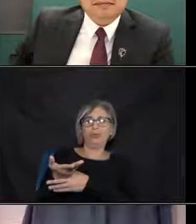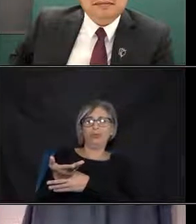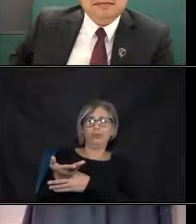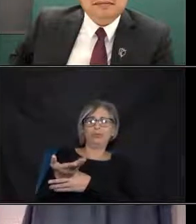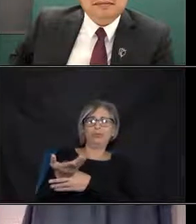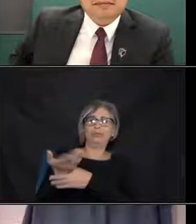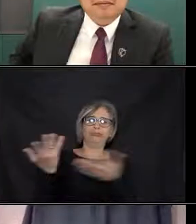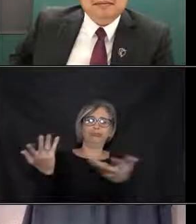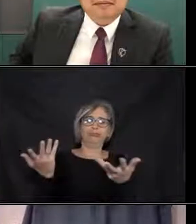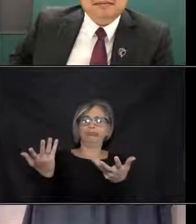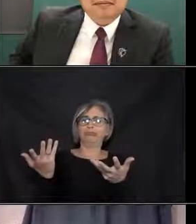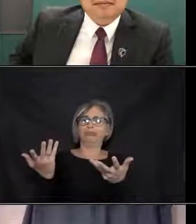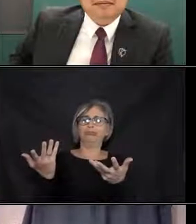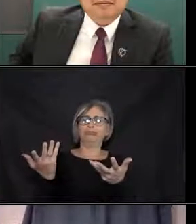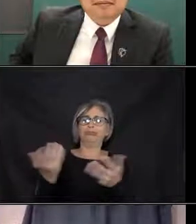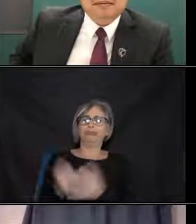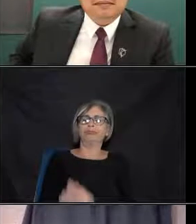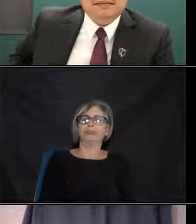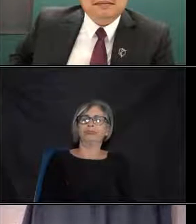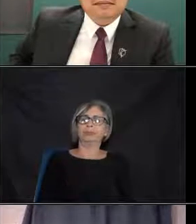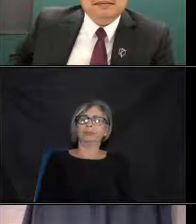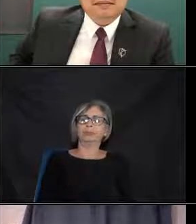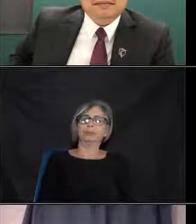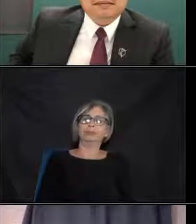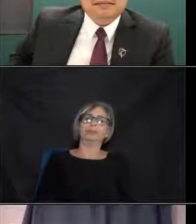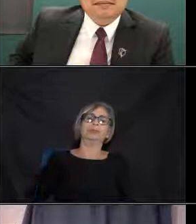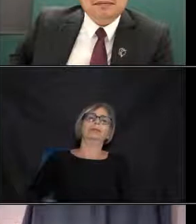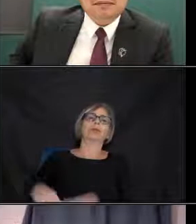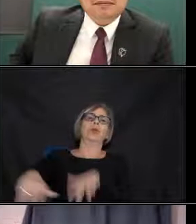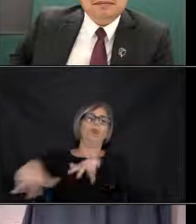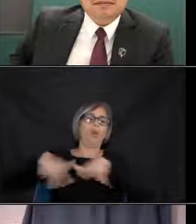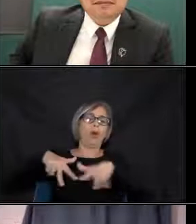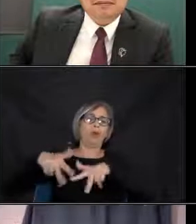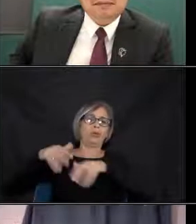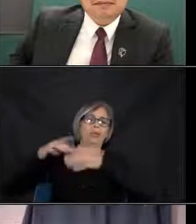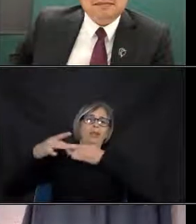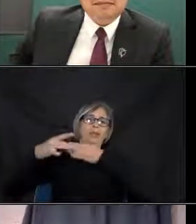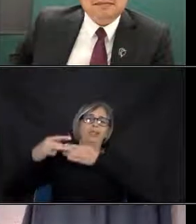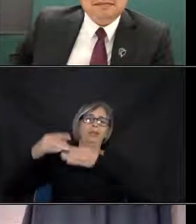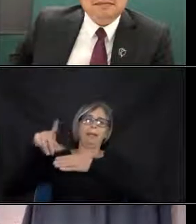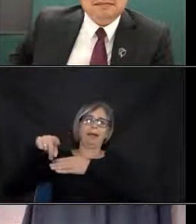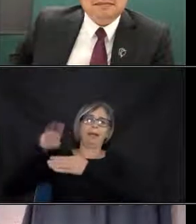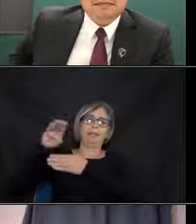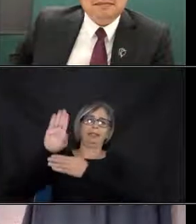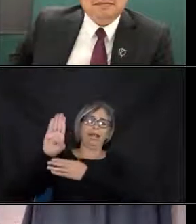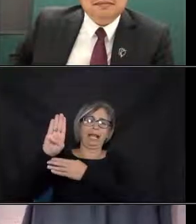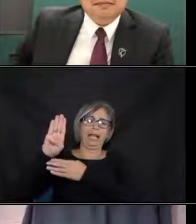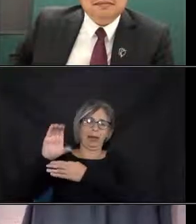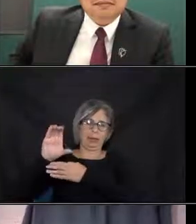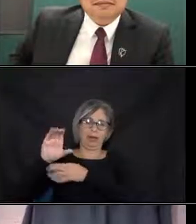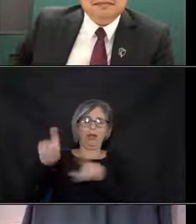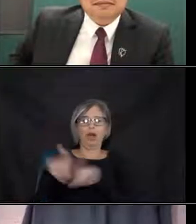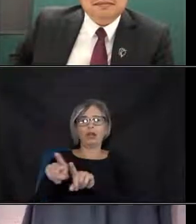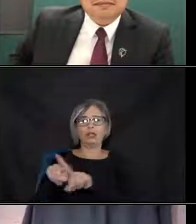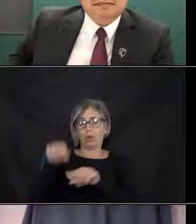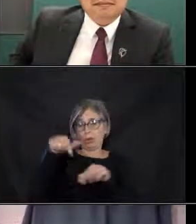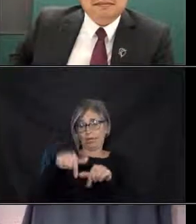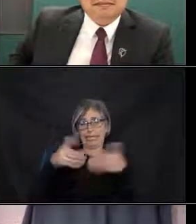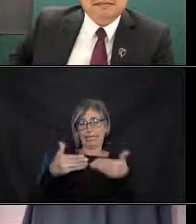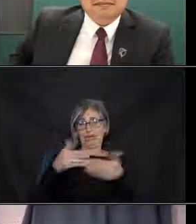joint, you know, walk through leadership Palm Beach County, and also, you know, in this